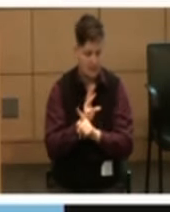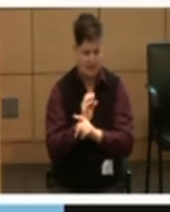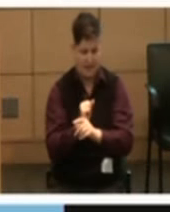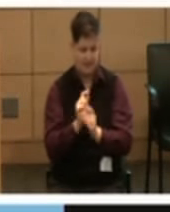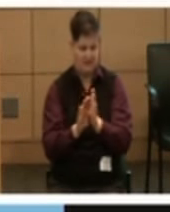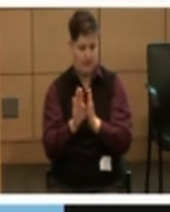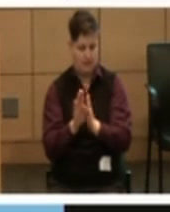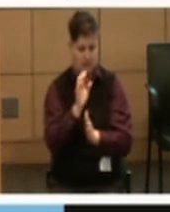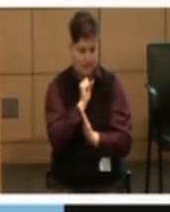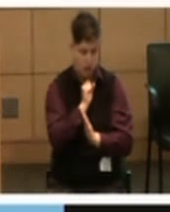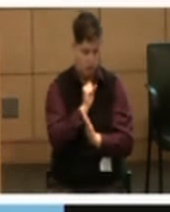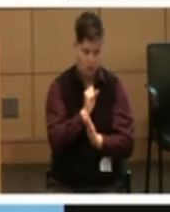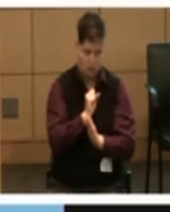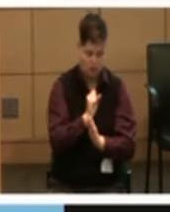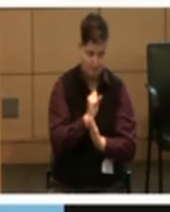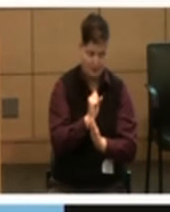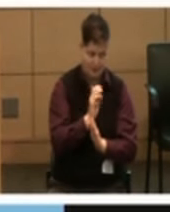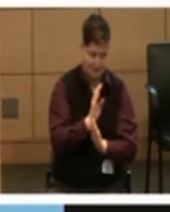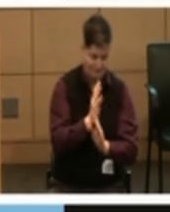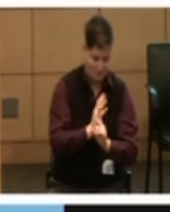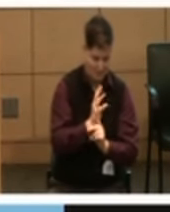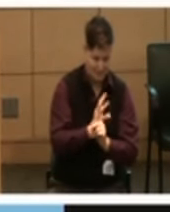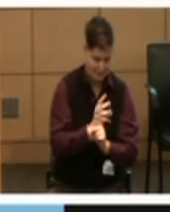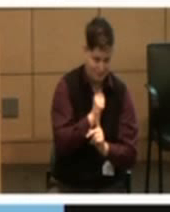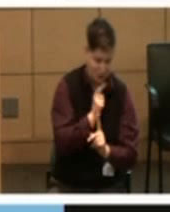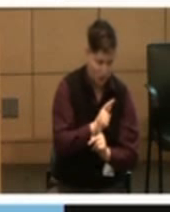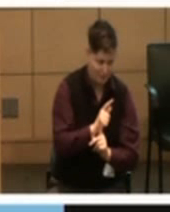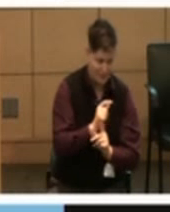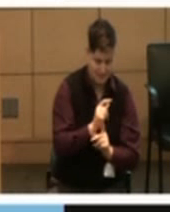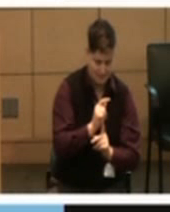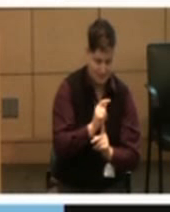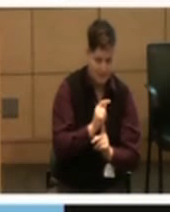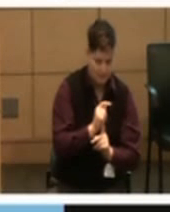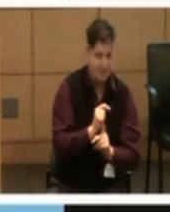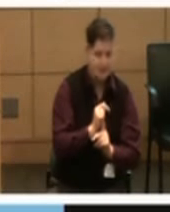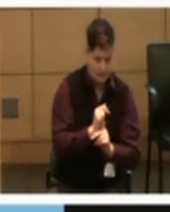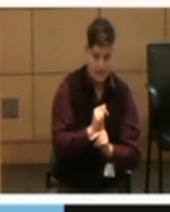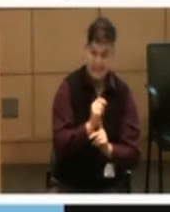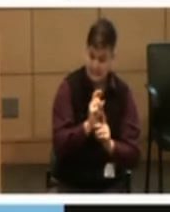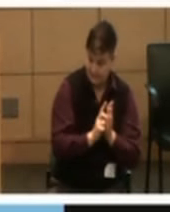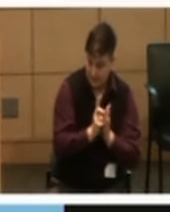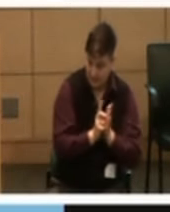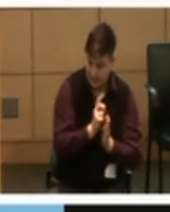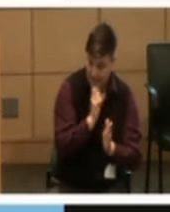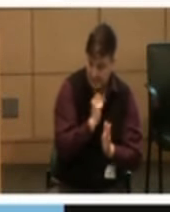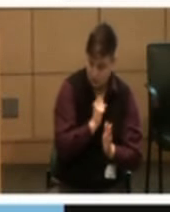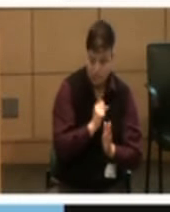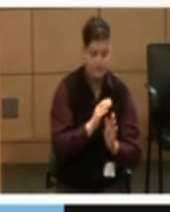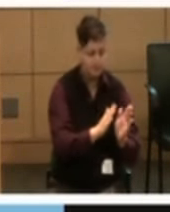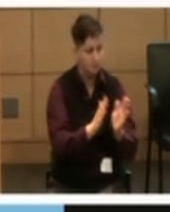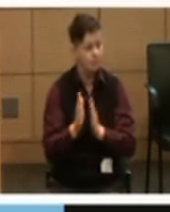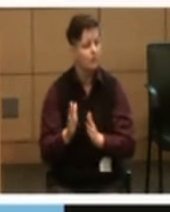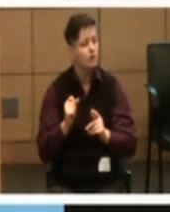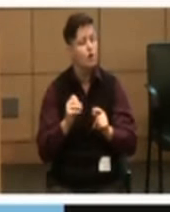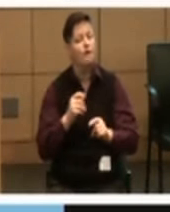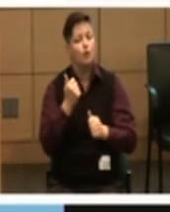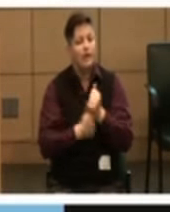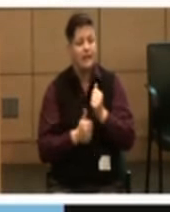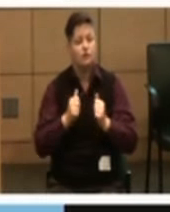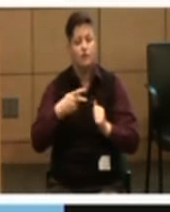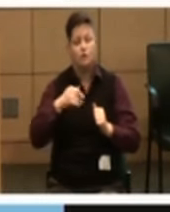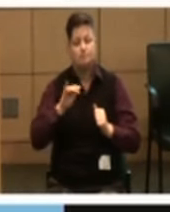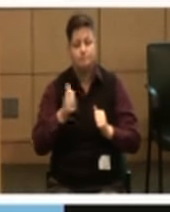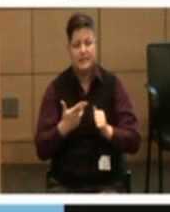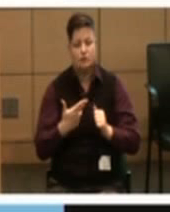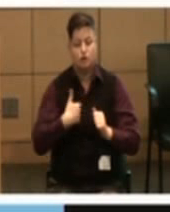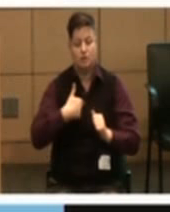pure tone thresholds, so what I just showed before, how soft or how loud is the sound at each of those pitches for them to hear it 50% of the